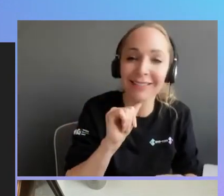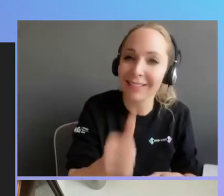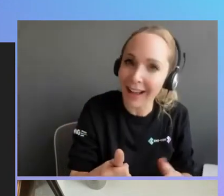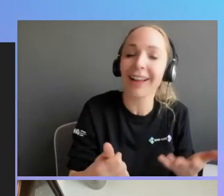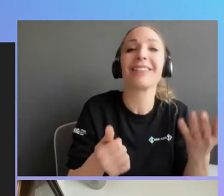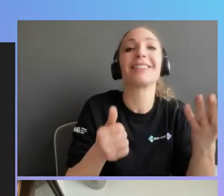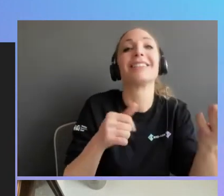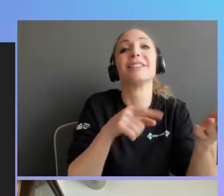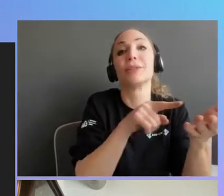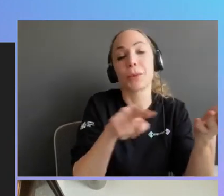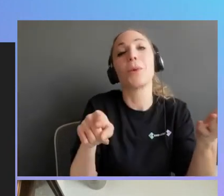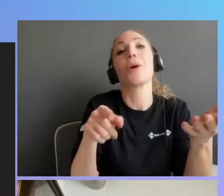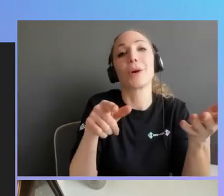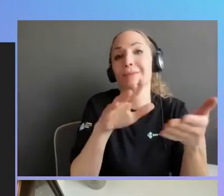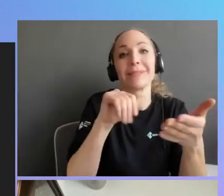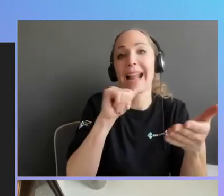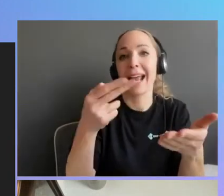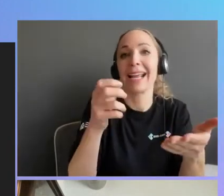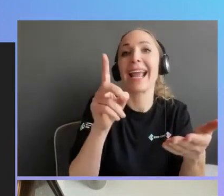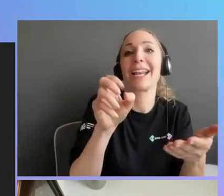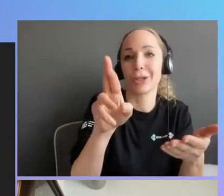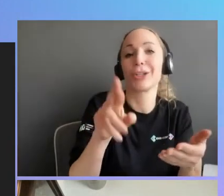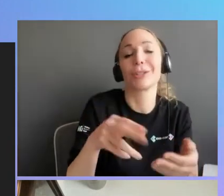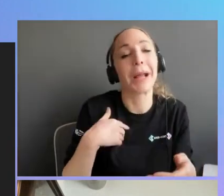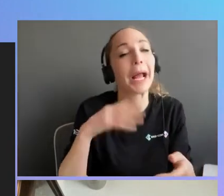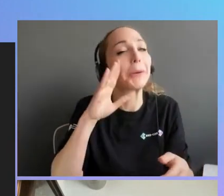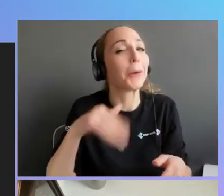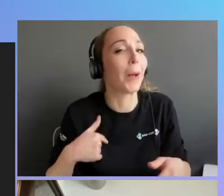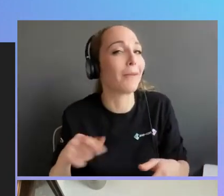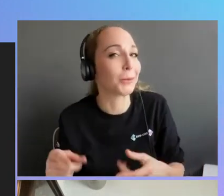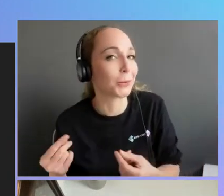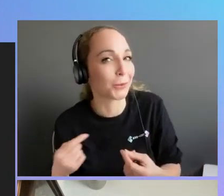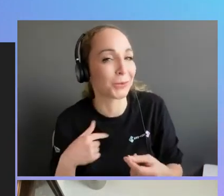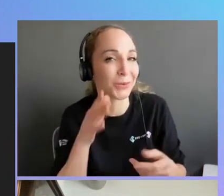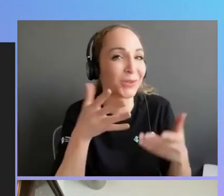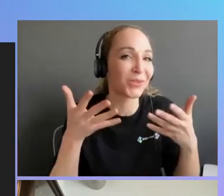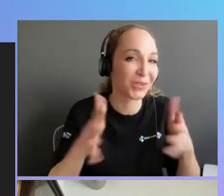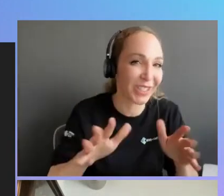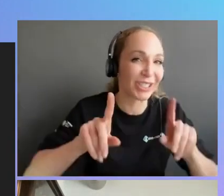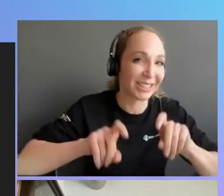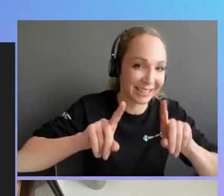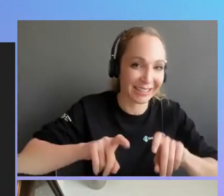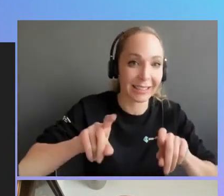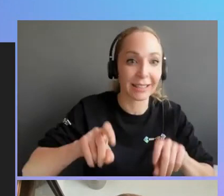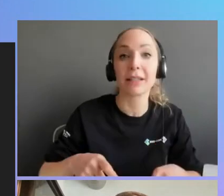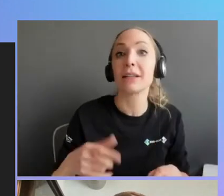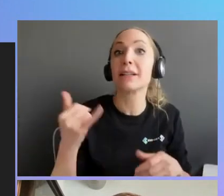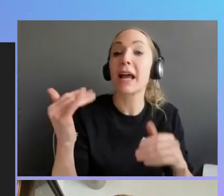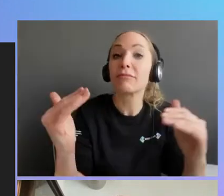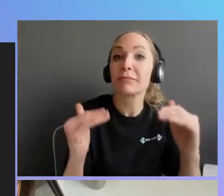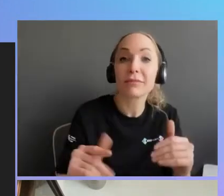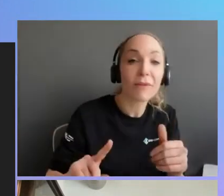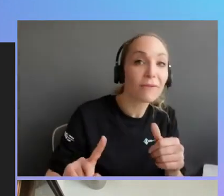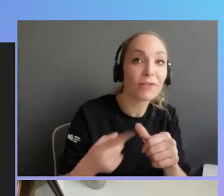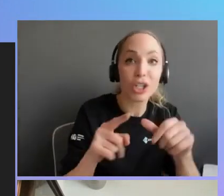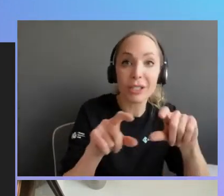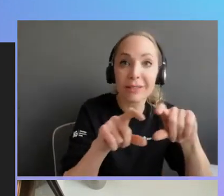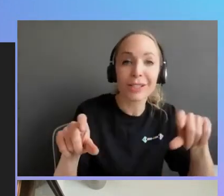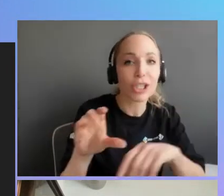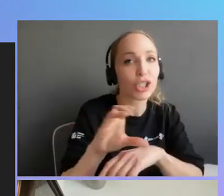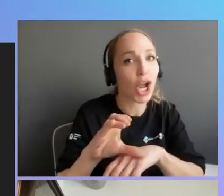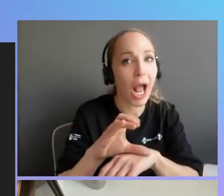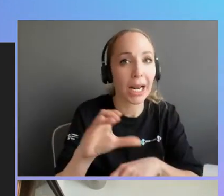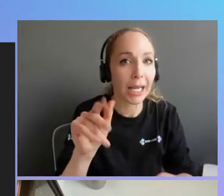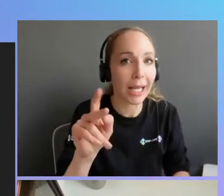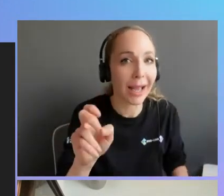to the first real data cell, which is the first recipe, first name cell, which is chocolate cake. And sorry if this is lunchtime for